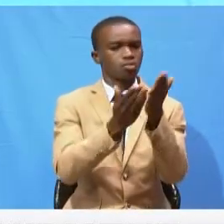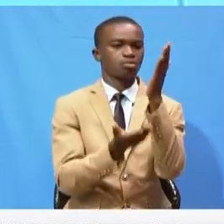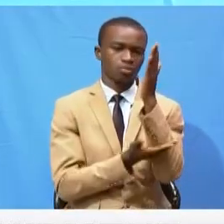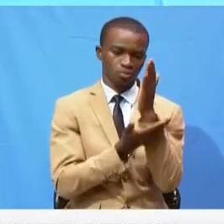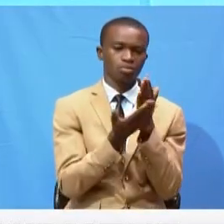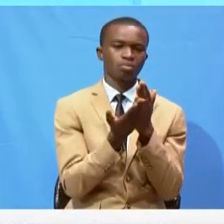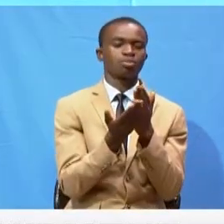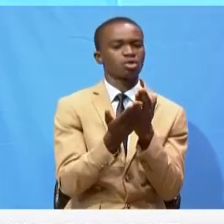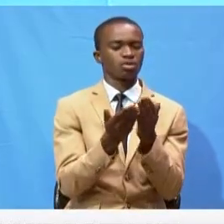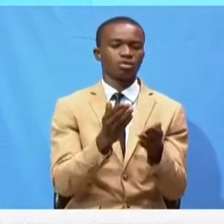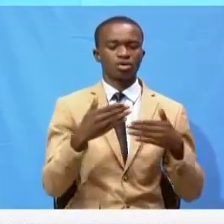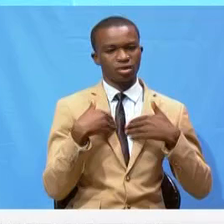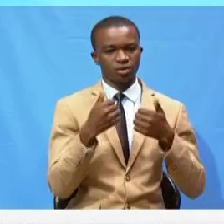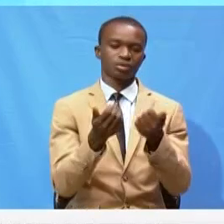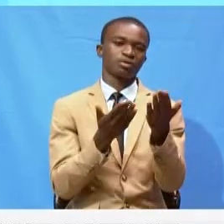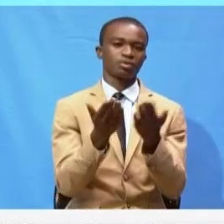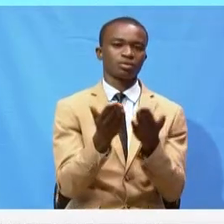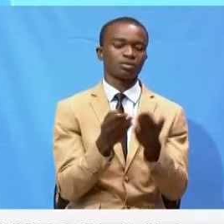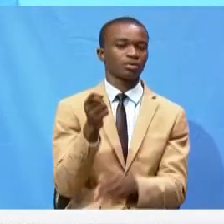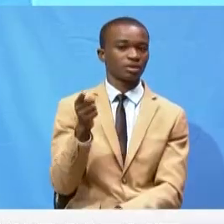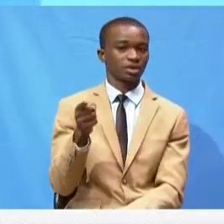And Kruger Siankuru reports that